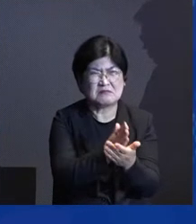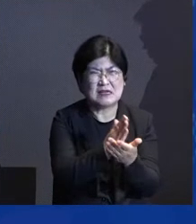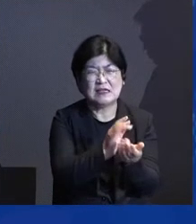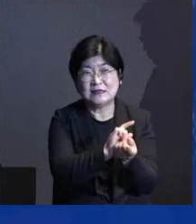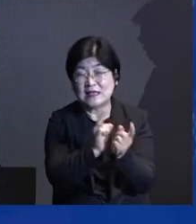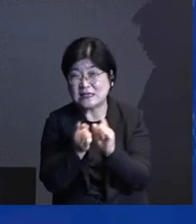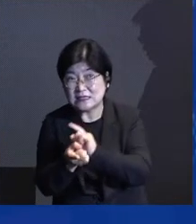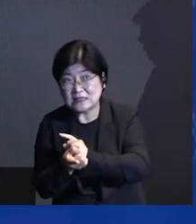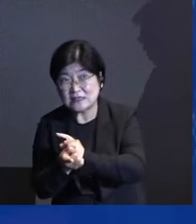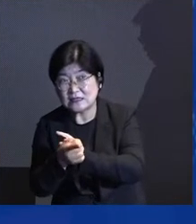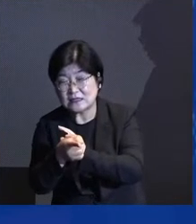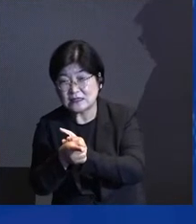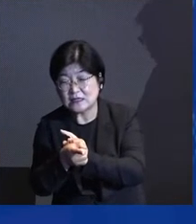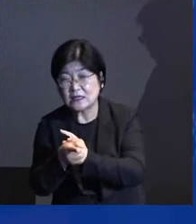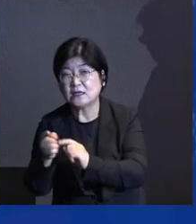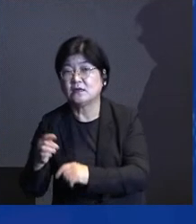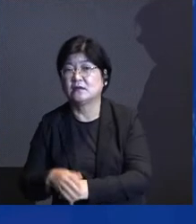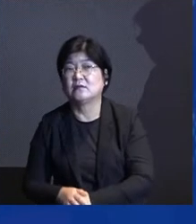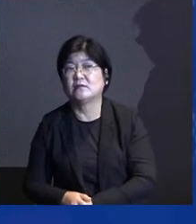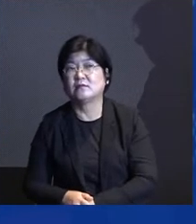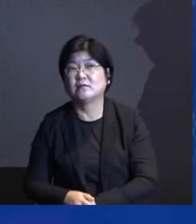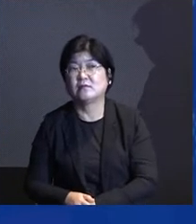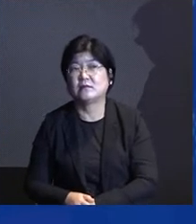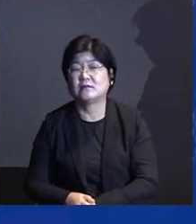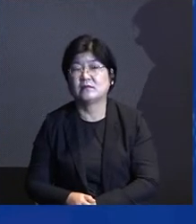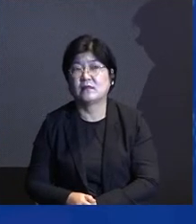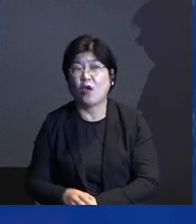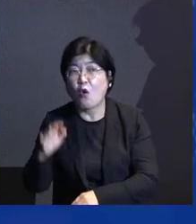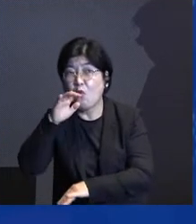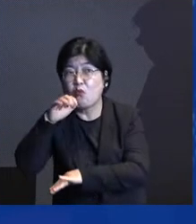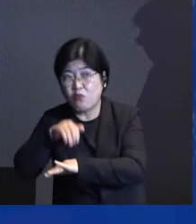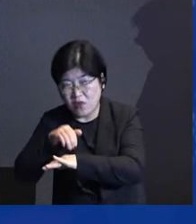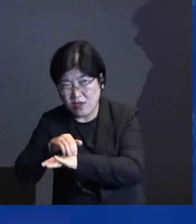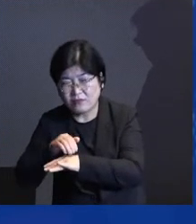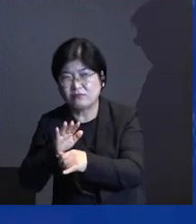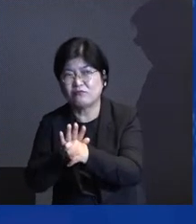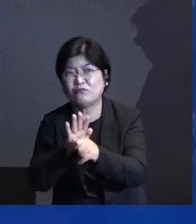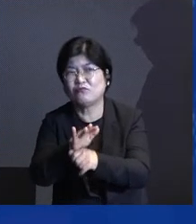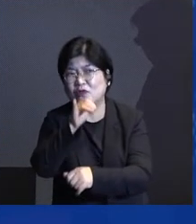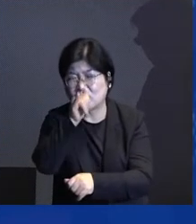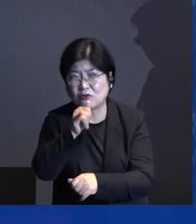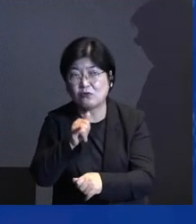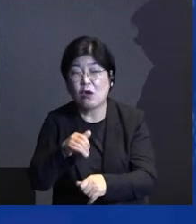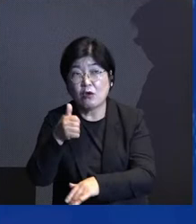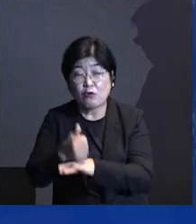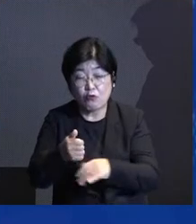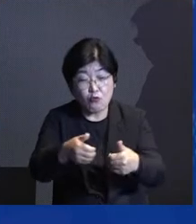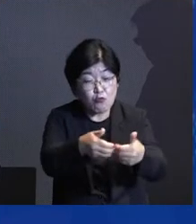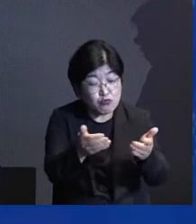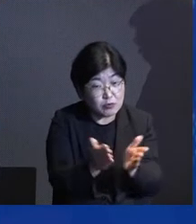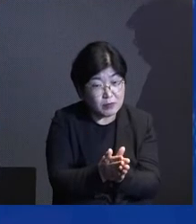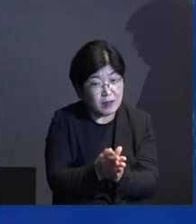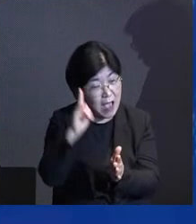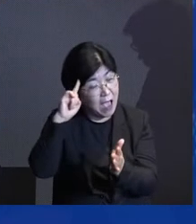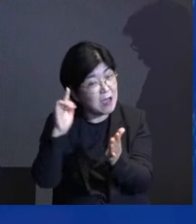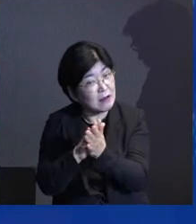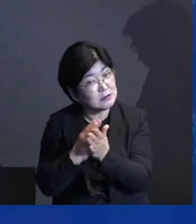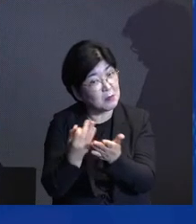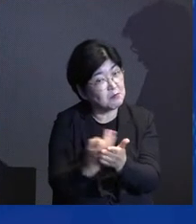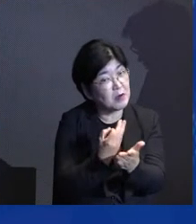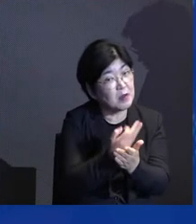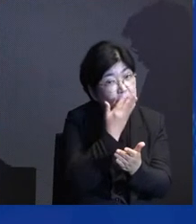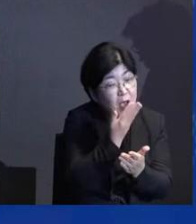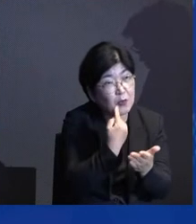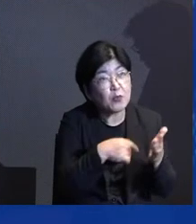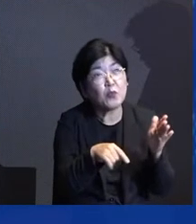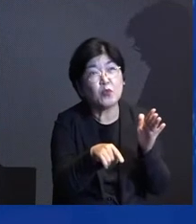the model implementers will provide training and support the club to generate their own incomes, resources. And the club